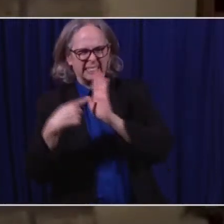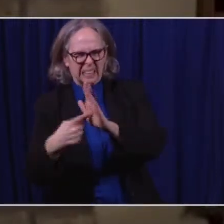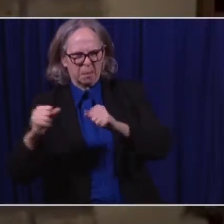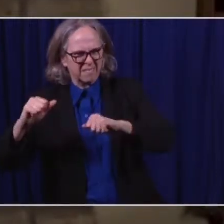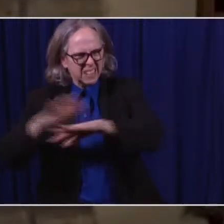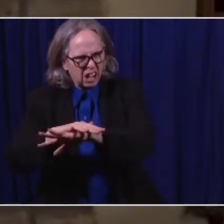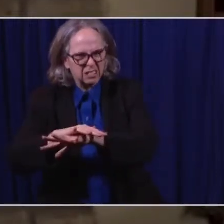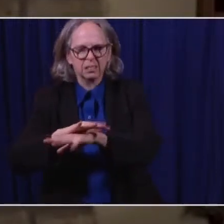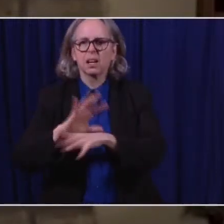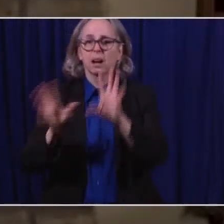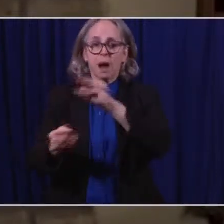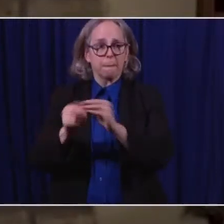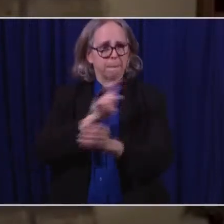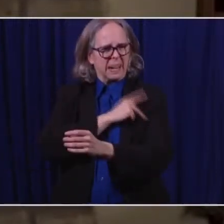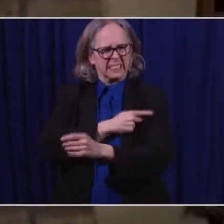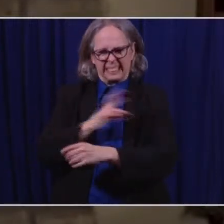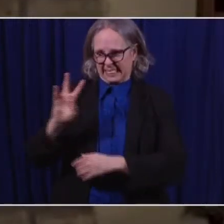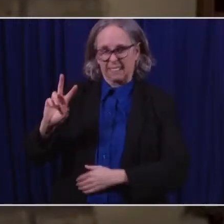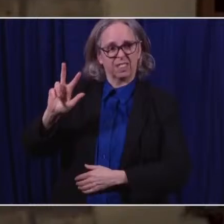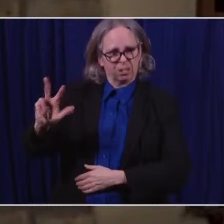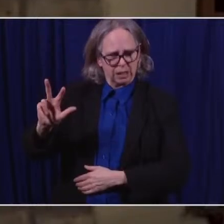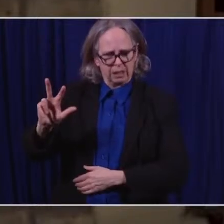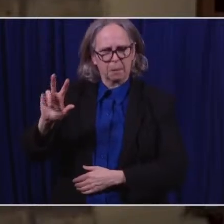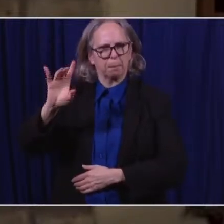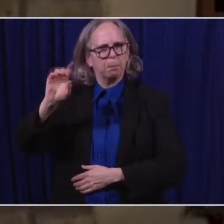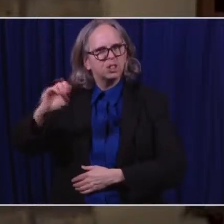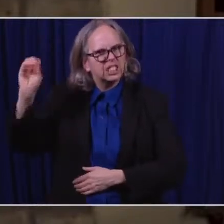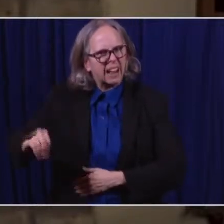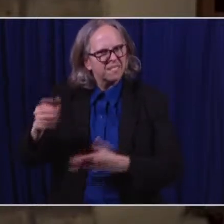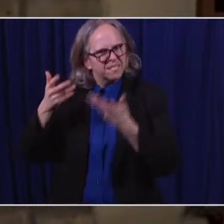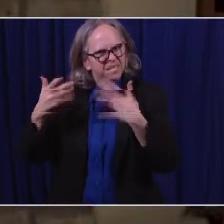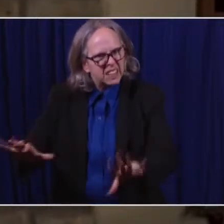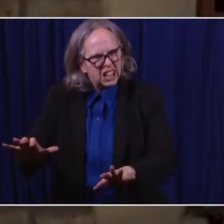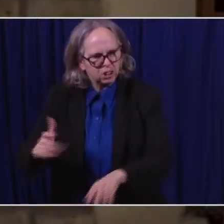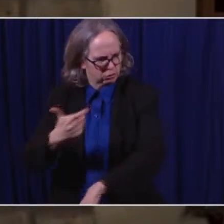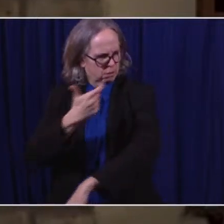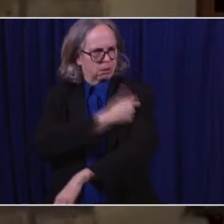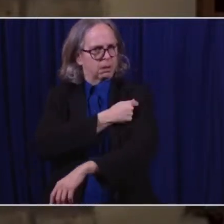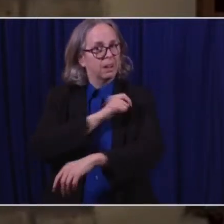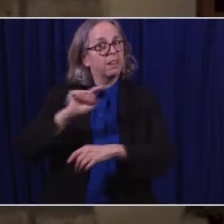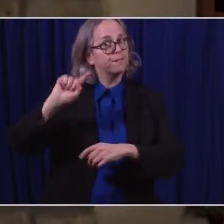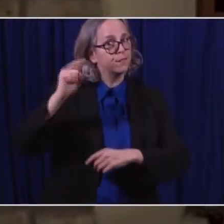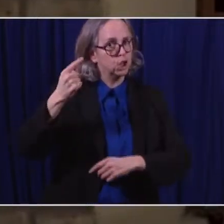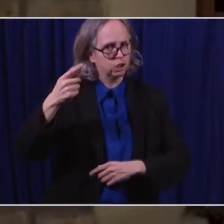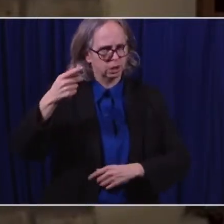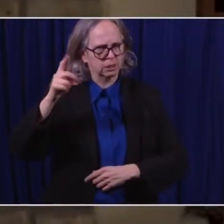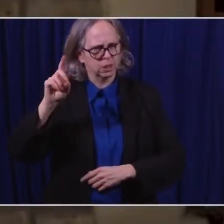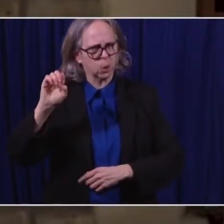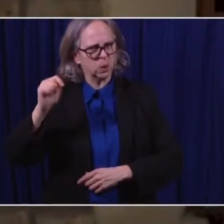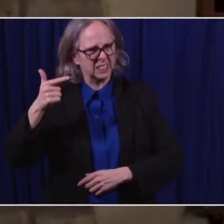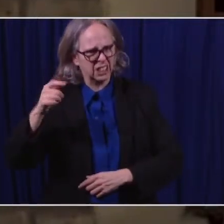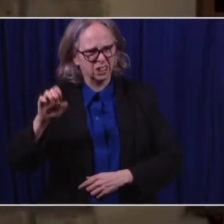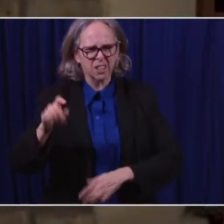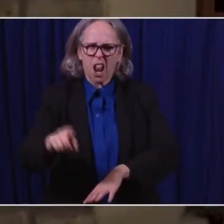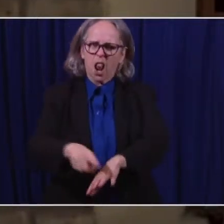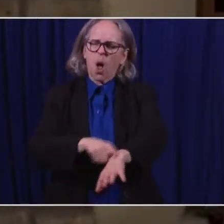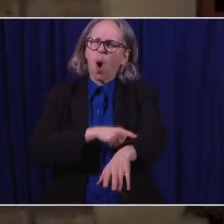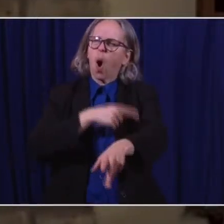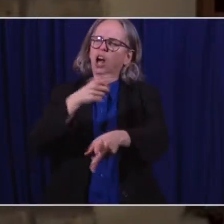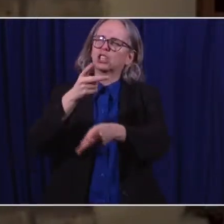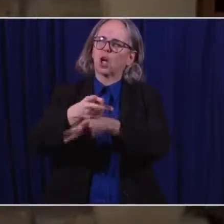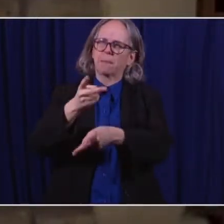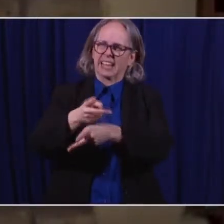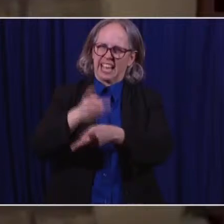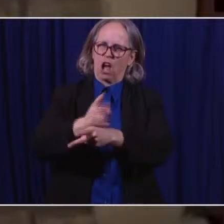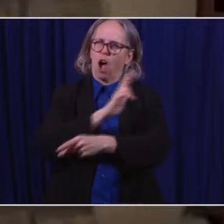73% of long-term patients have now been vaccinated. So we've gone through all of these